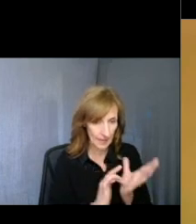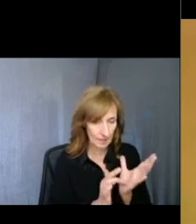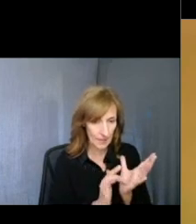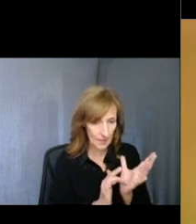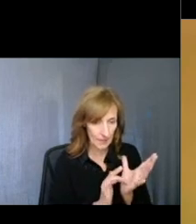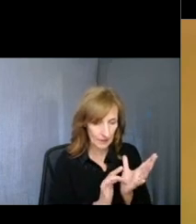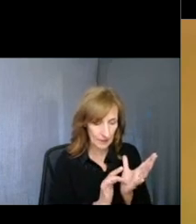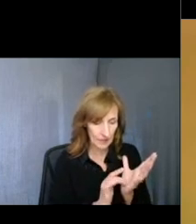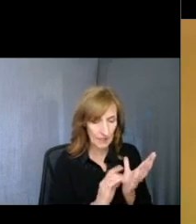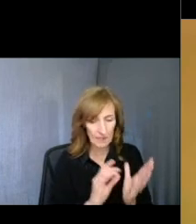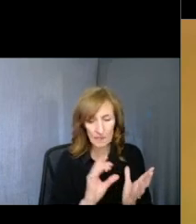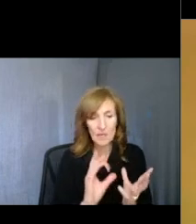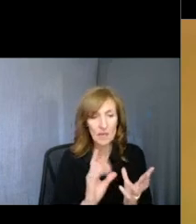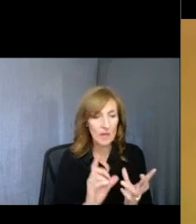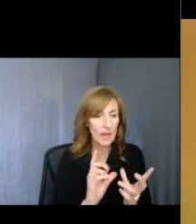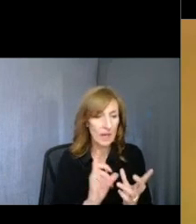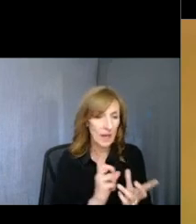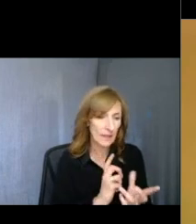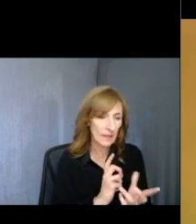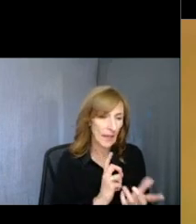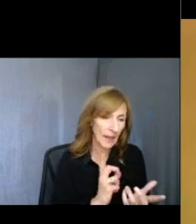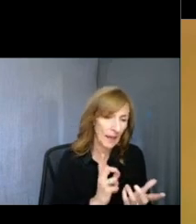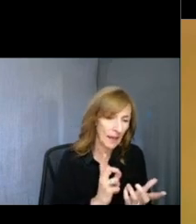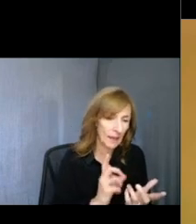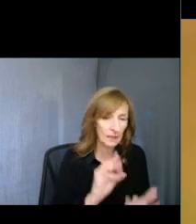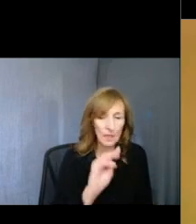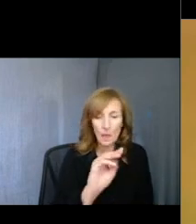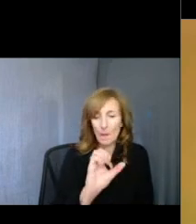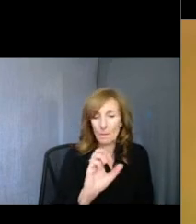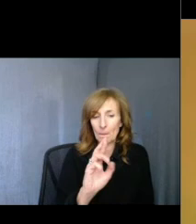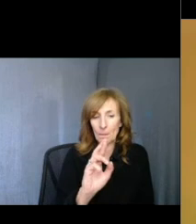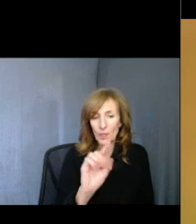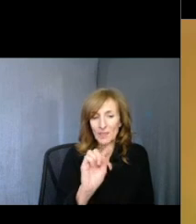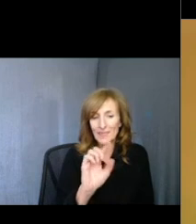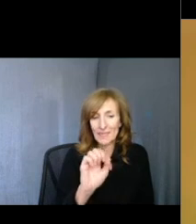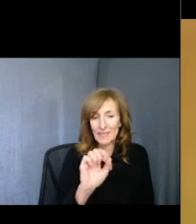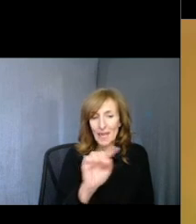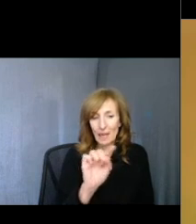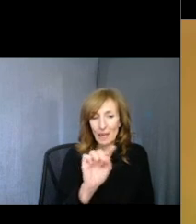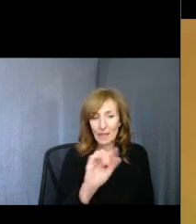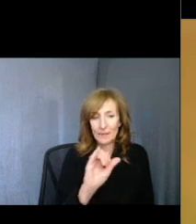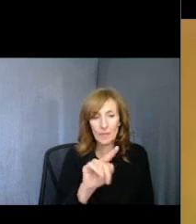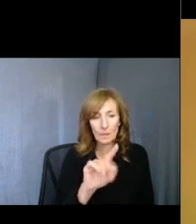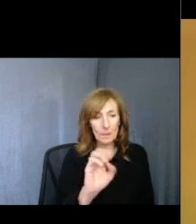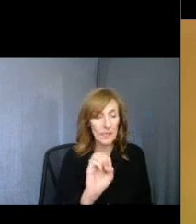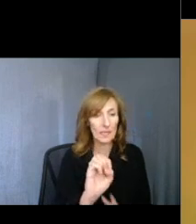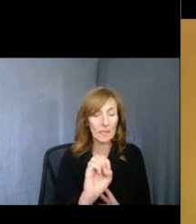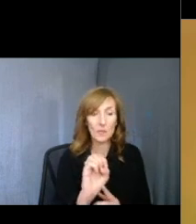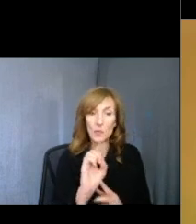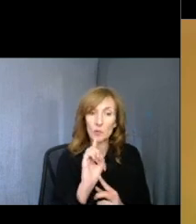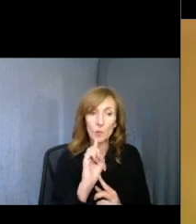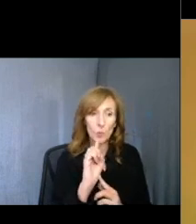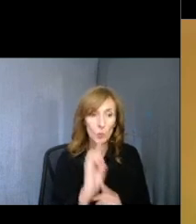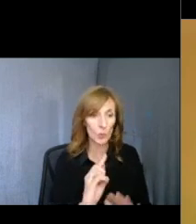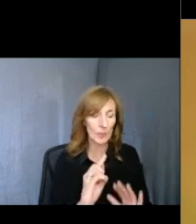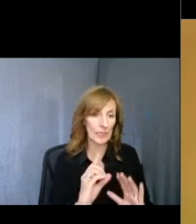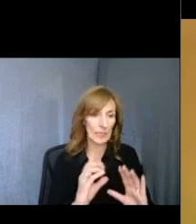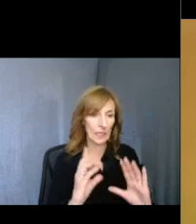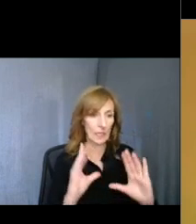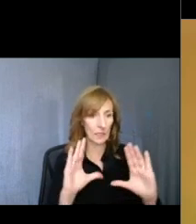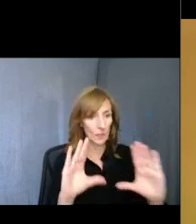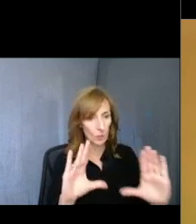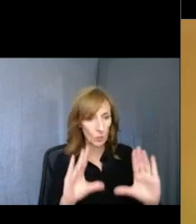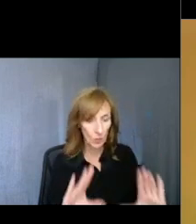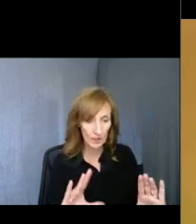cyproheptadine, and with variable success. Mirtazapine has been a real game changer for a lot of cats. And as she said, the transdermal